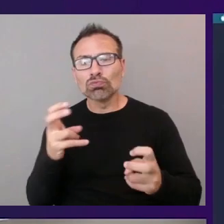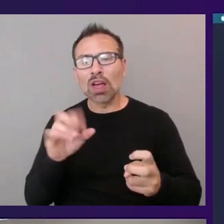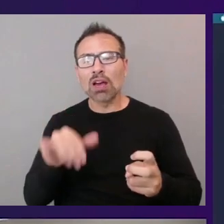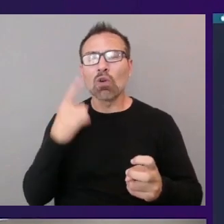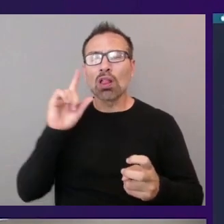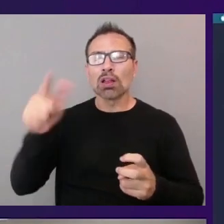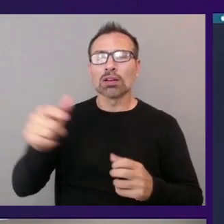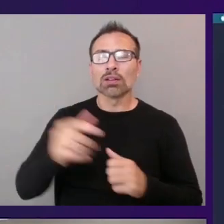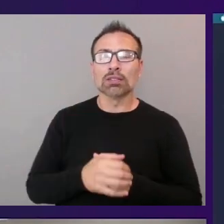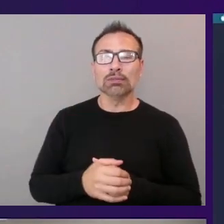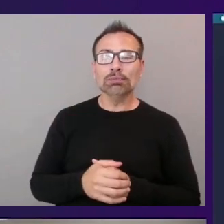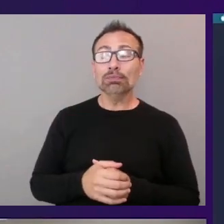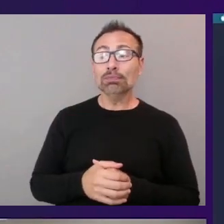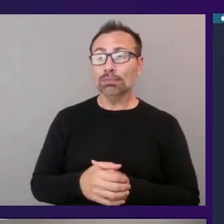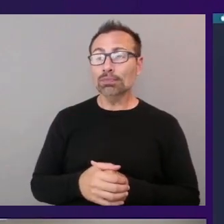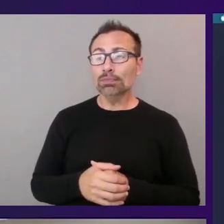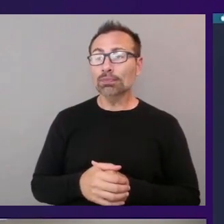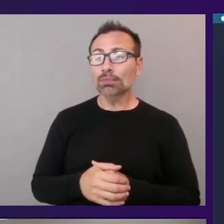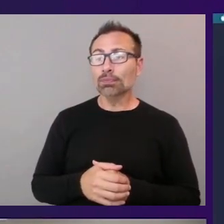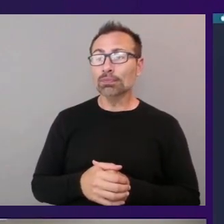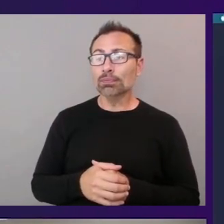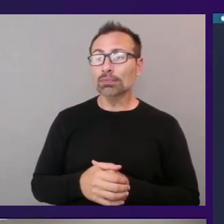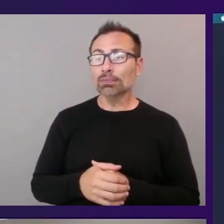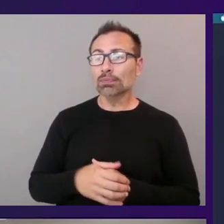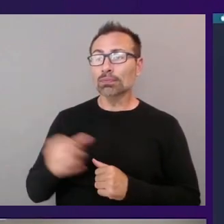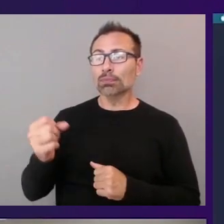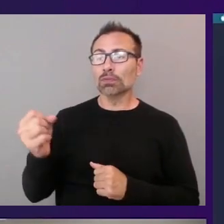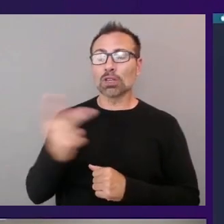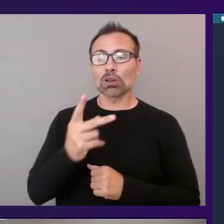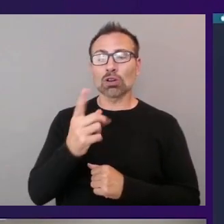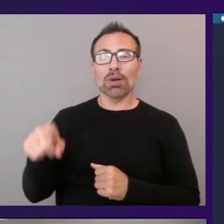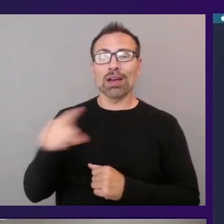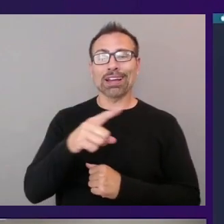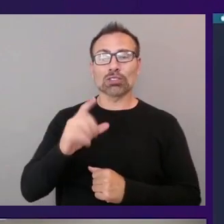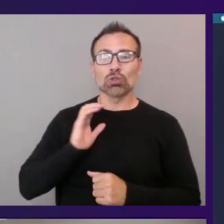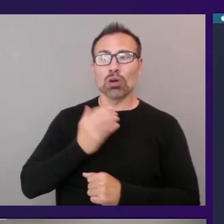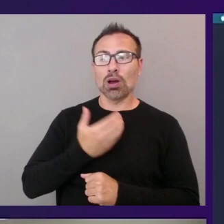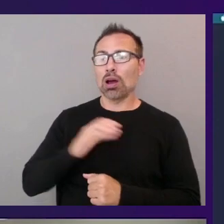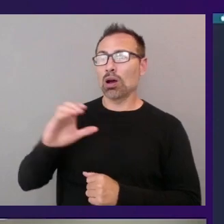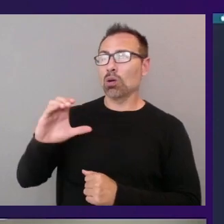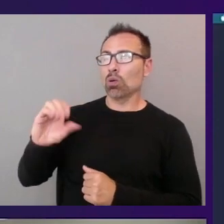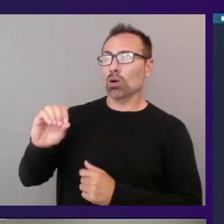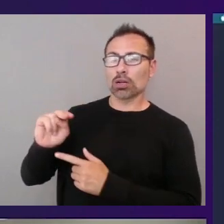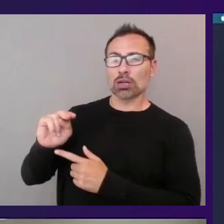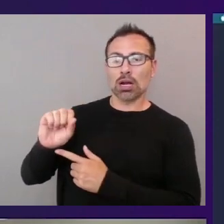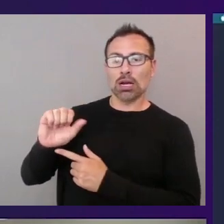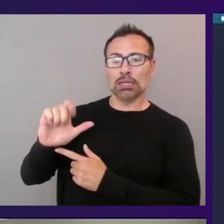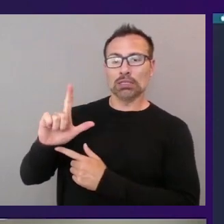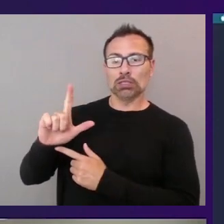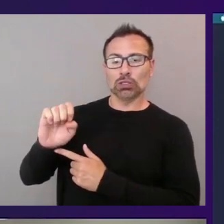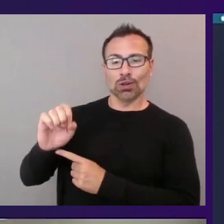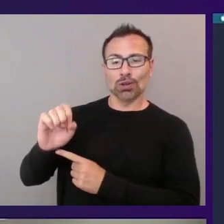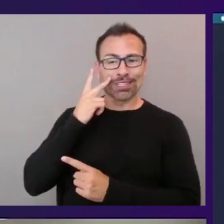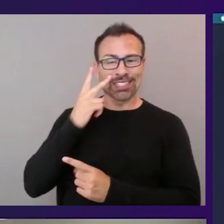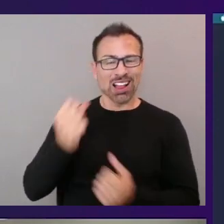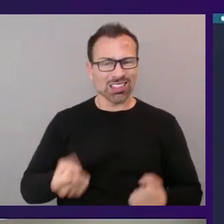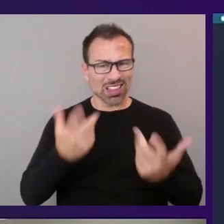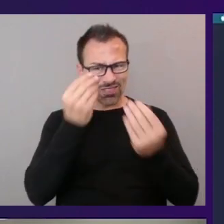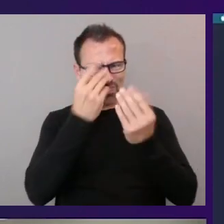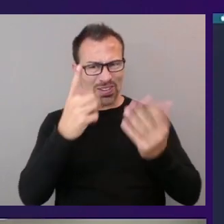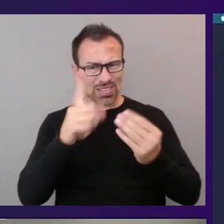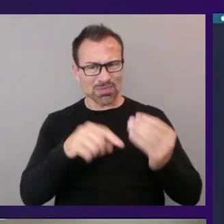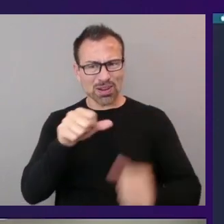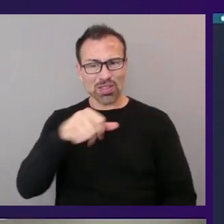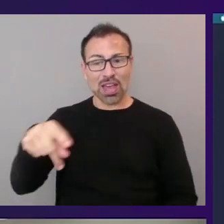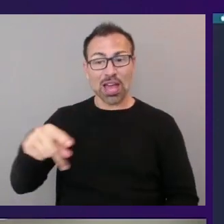So jumping back to my console, we can see I've got lots of information about my app here. So right now I have one